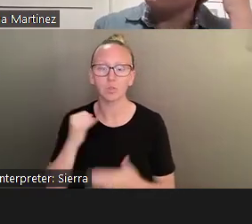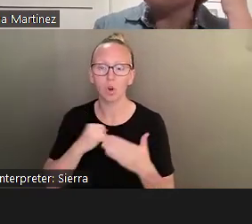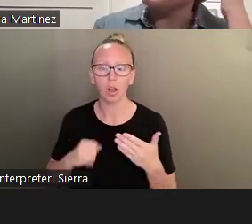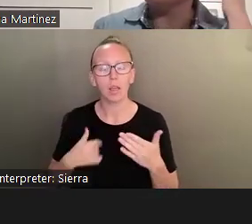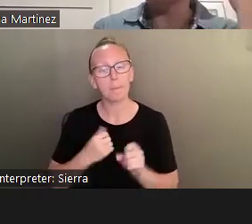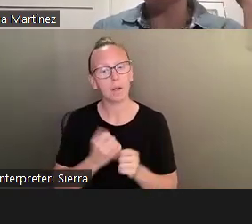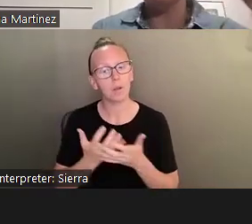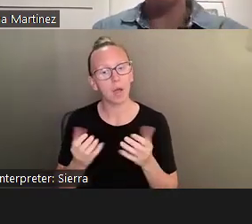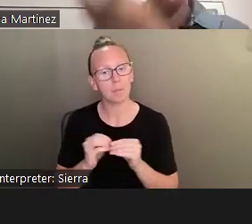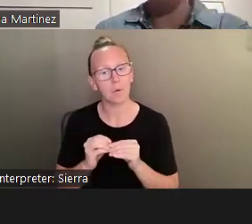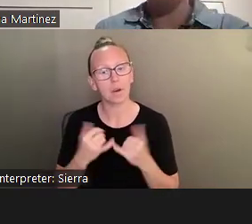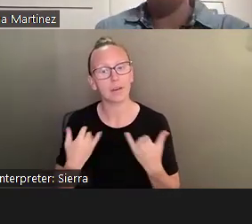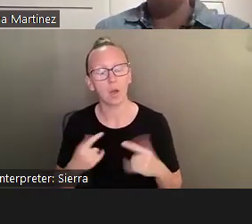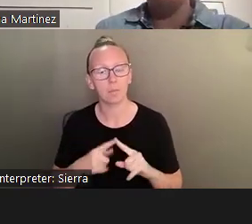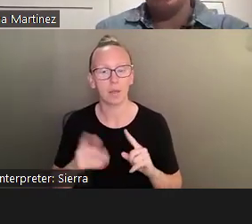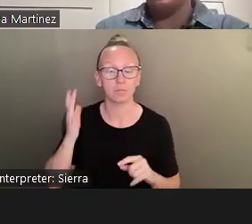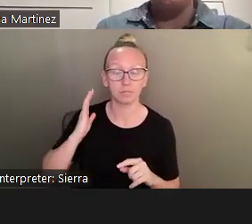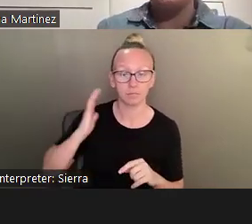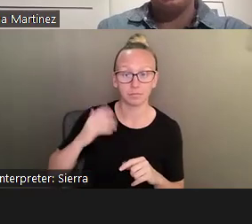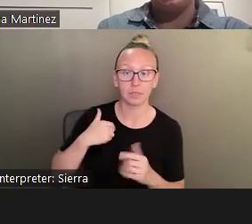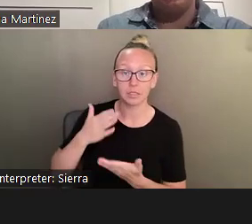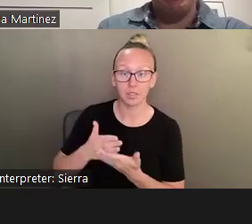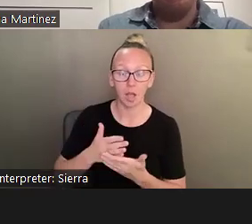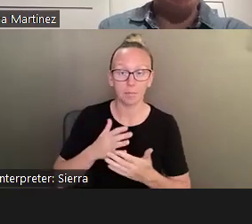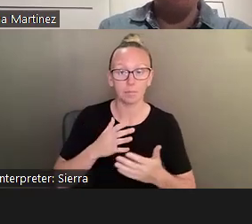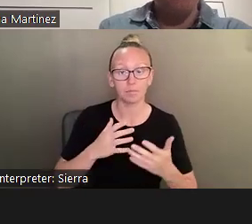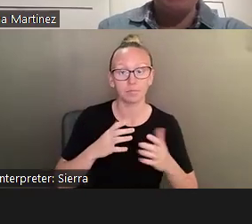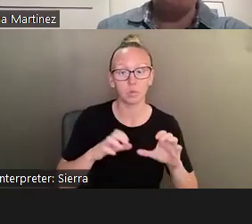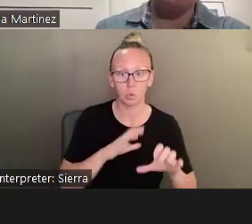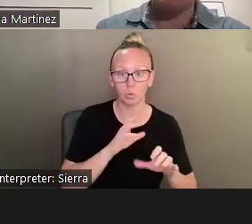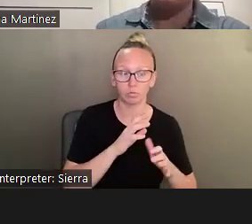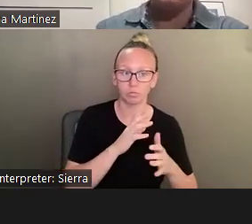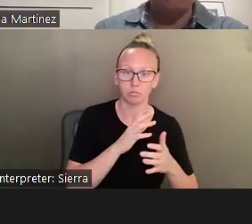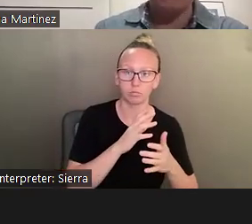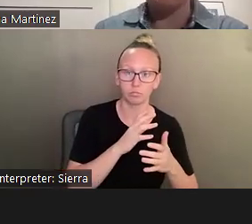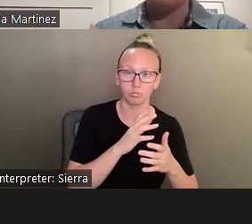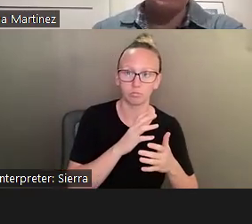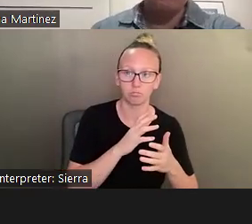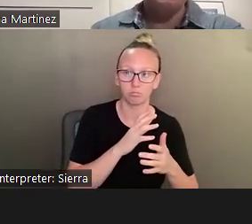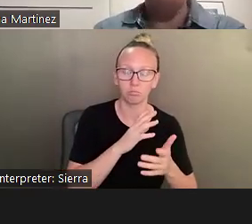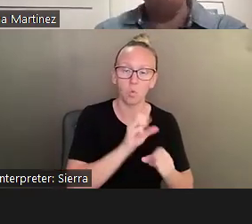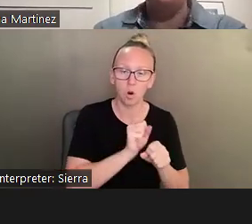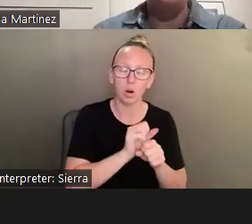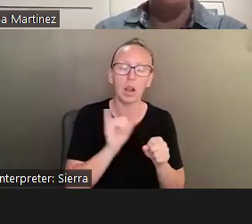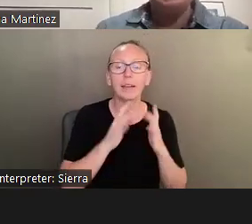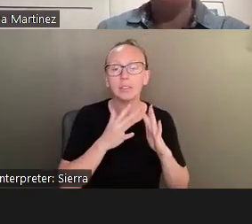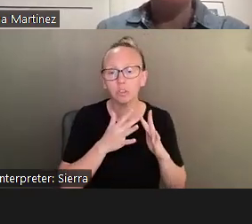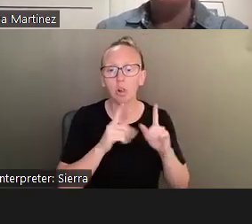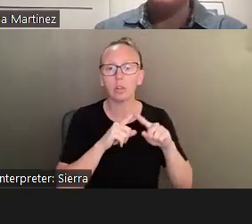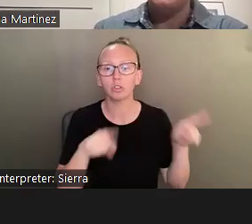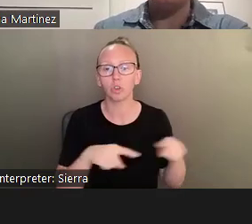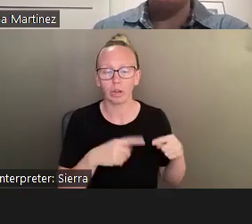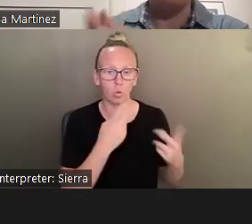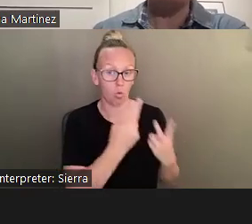them kind of when I stopped working in the ways that I had been for a while, which was mostly digitally, mostly on screens, which became very